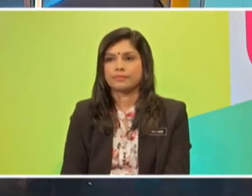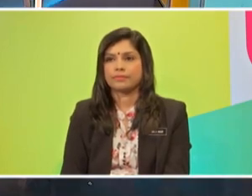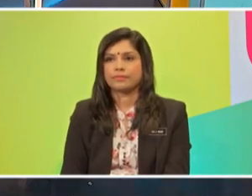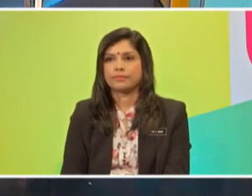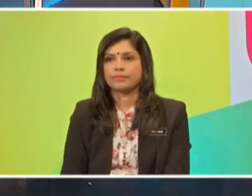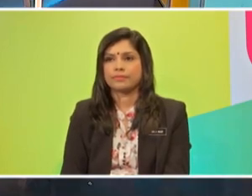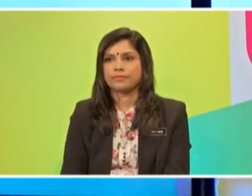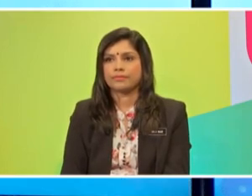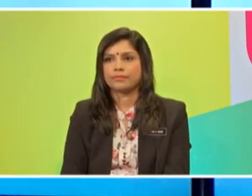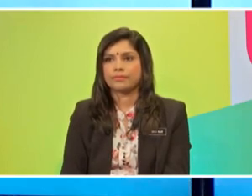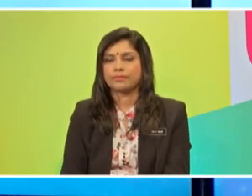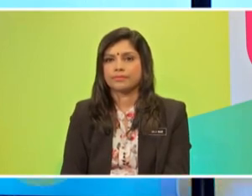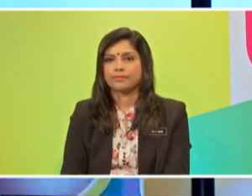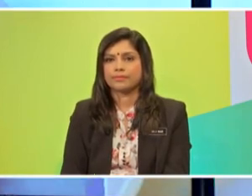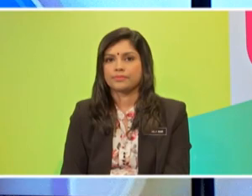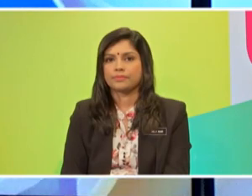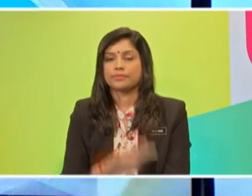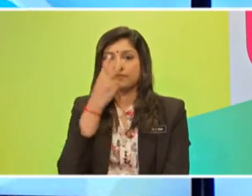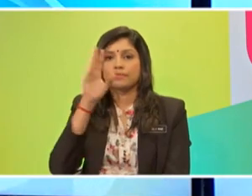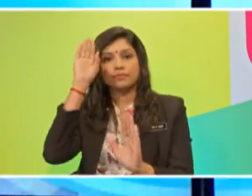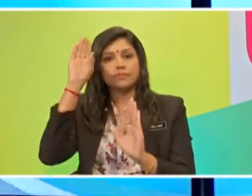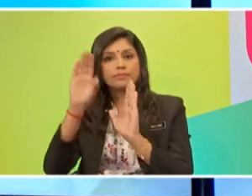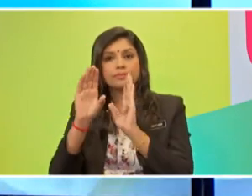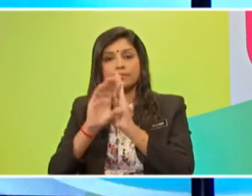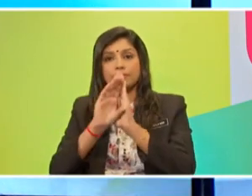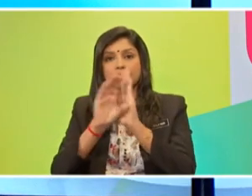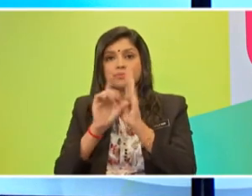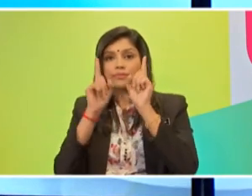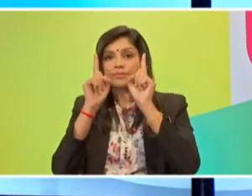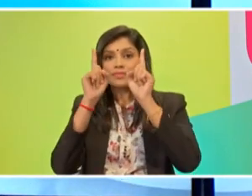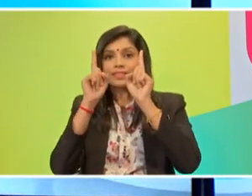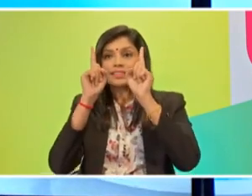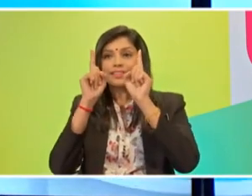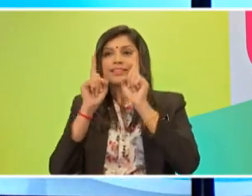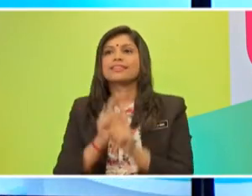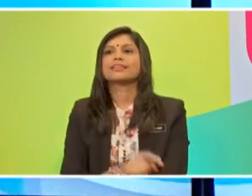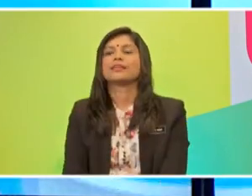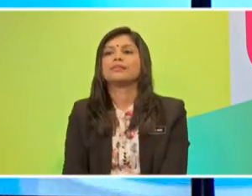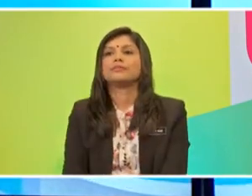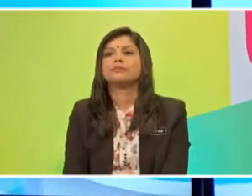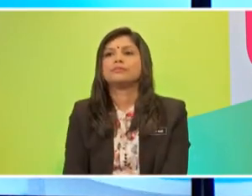ball, book, bee and bag.